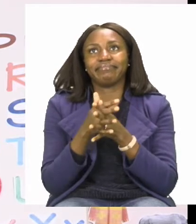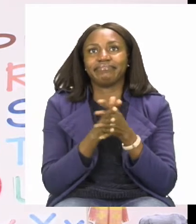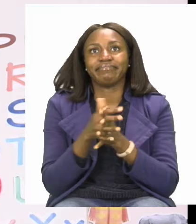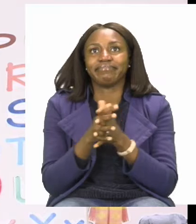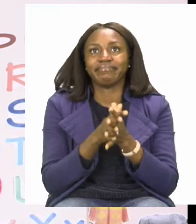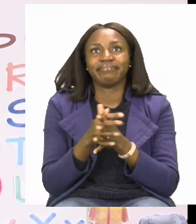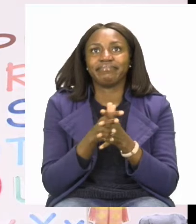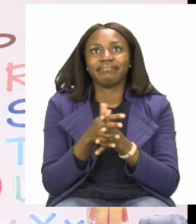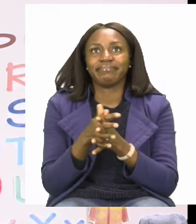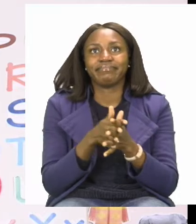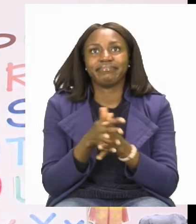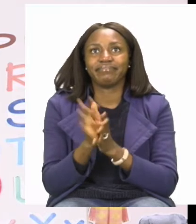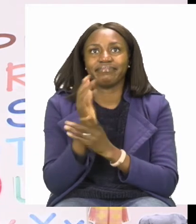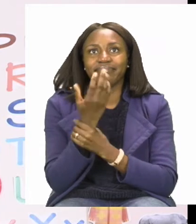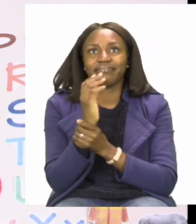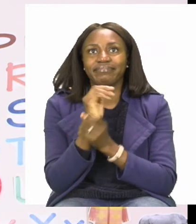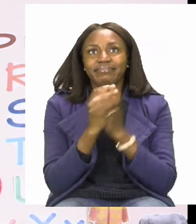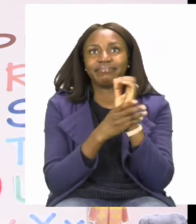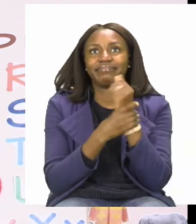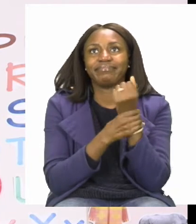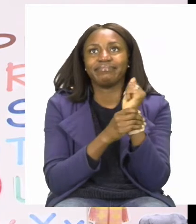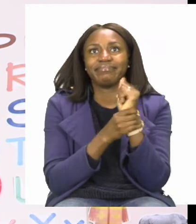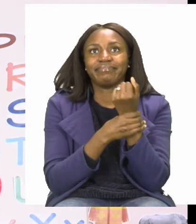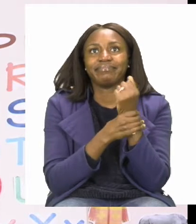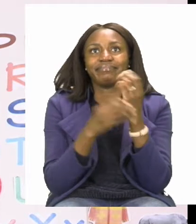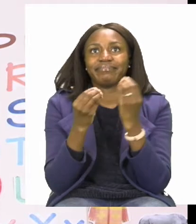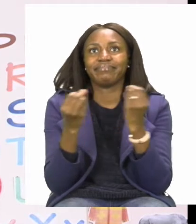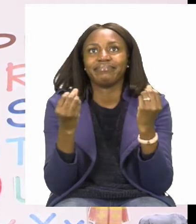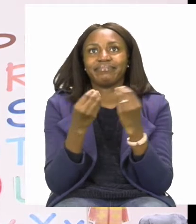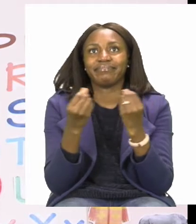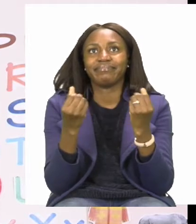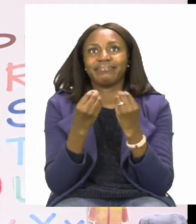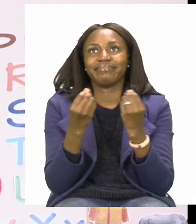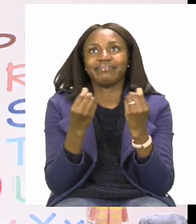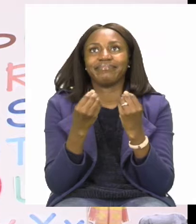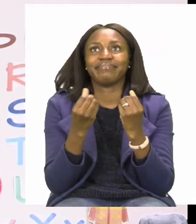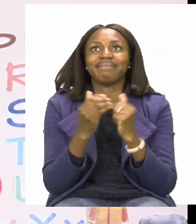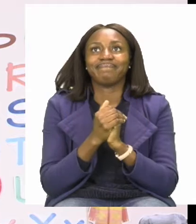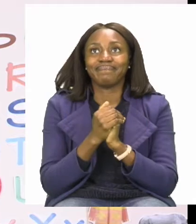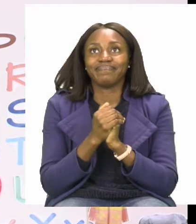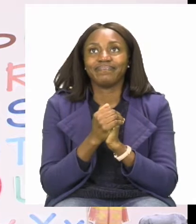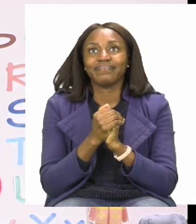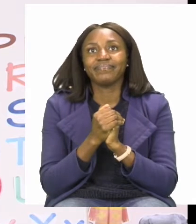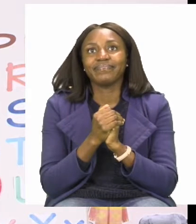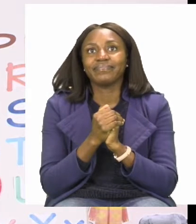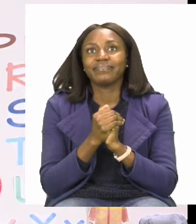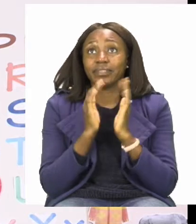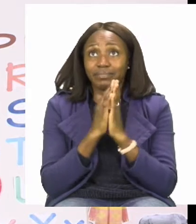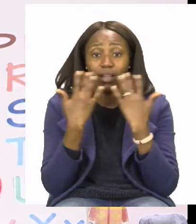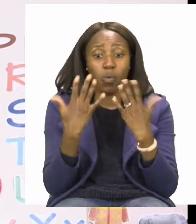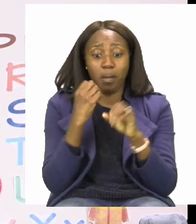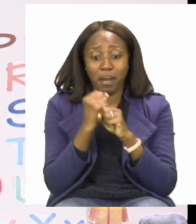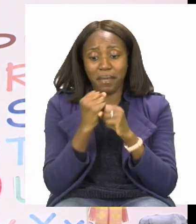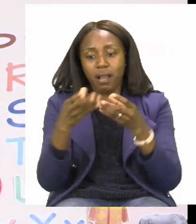your fingers, on our wrists, and our fingertips too. Make sure your hands are